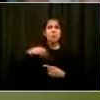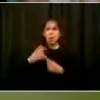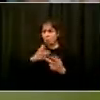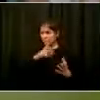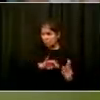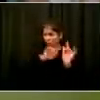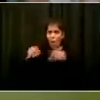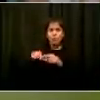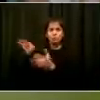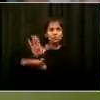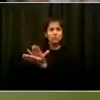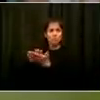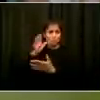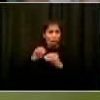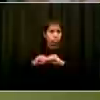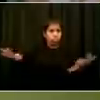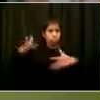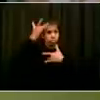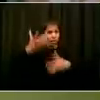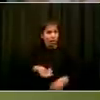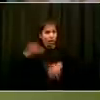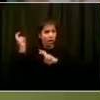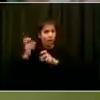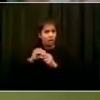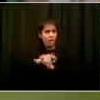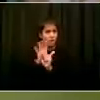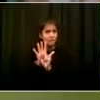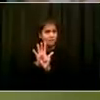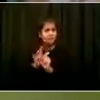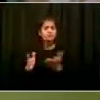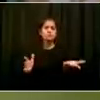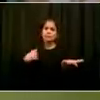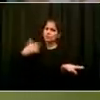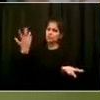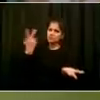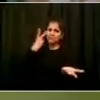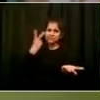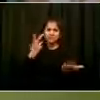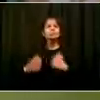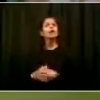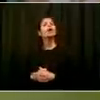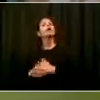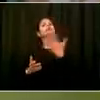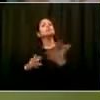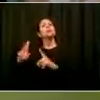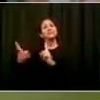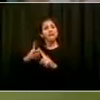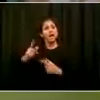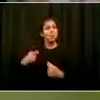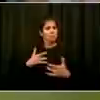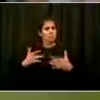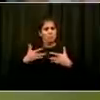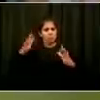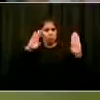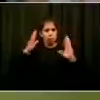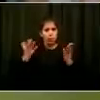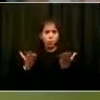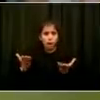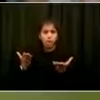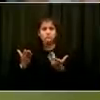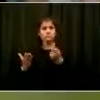was one concern. The second concern is, as part of our approach, our rigorous approach, we chose a